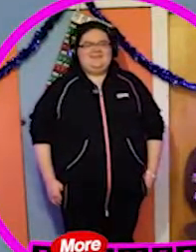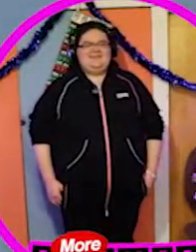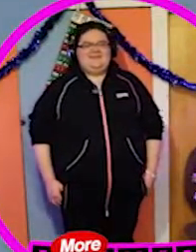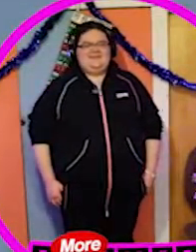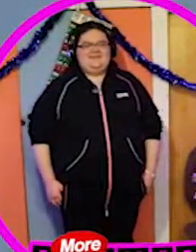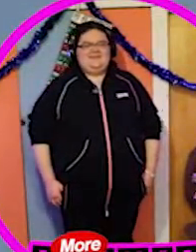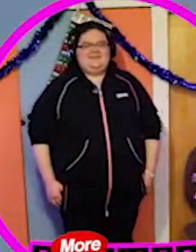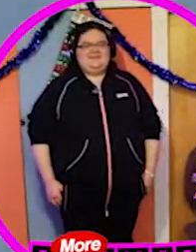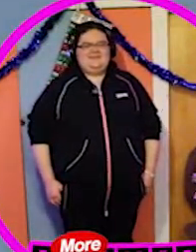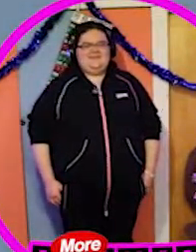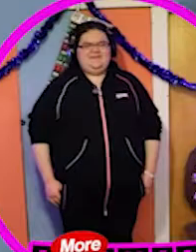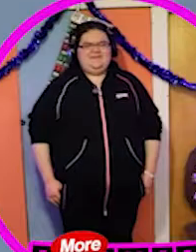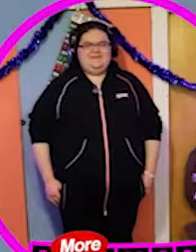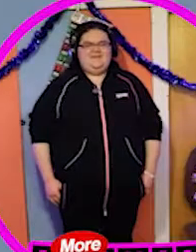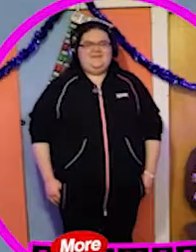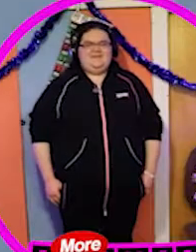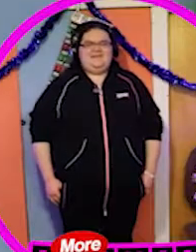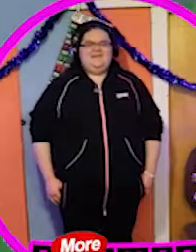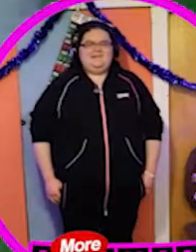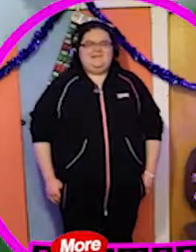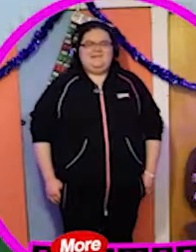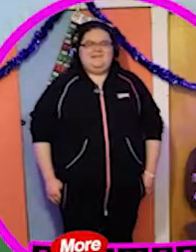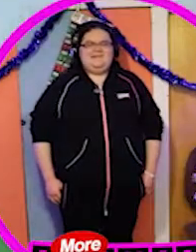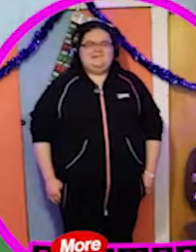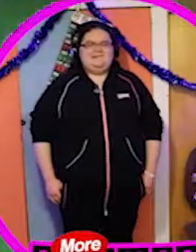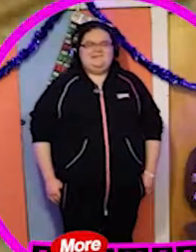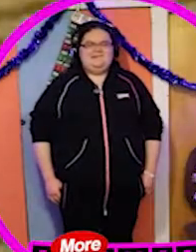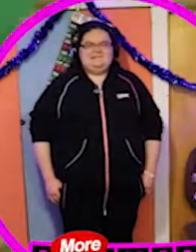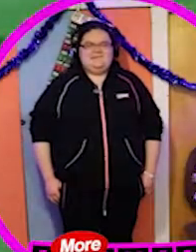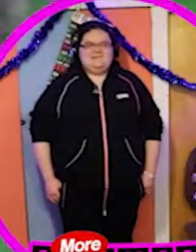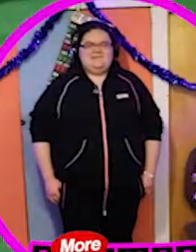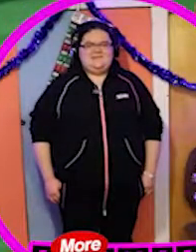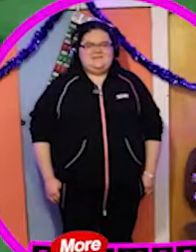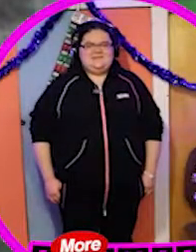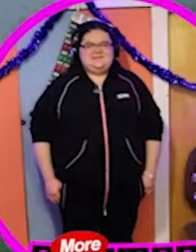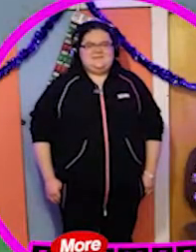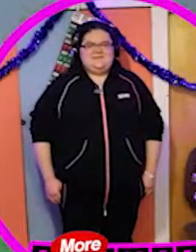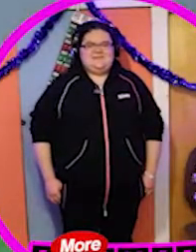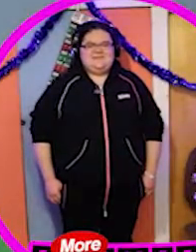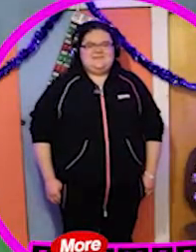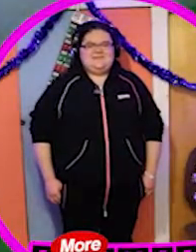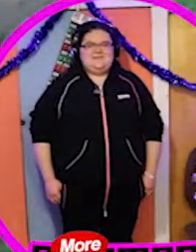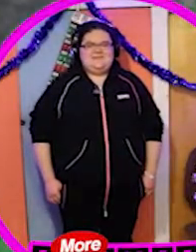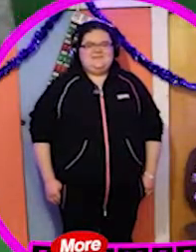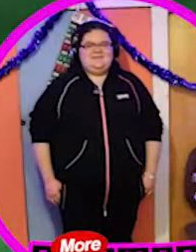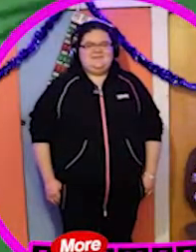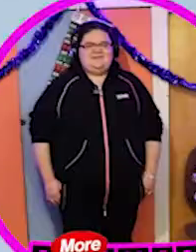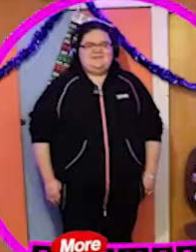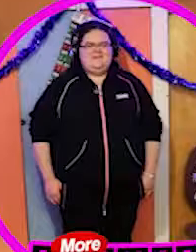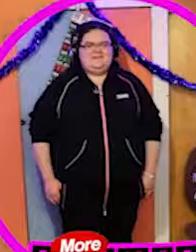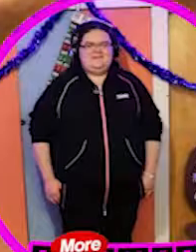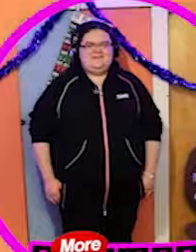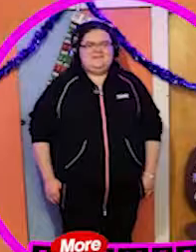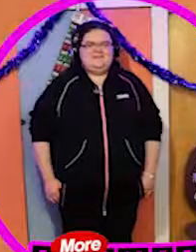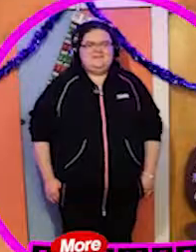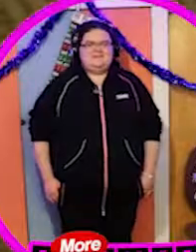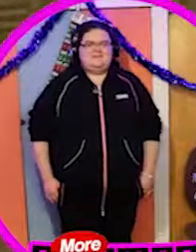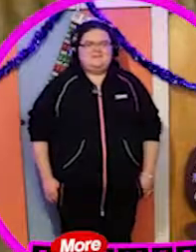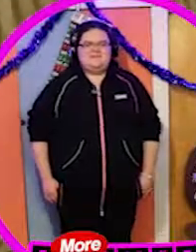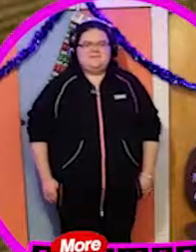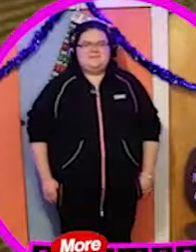You are mystic, and you mystic me for somebody who does not want a stick. I got a little